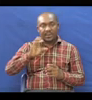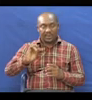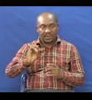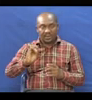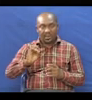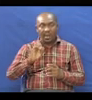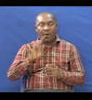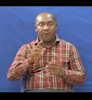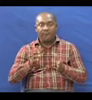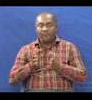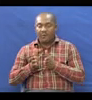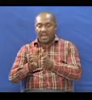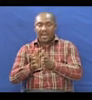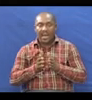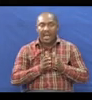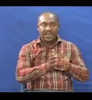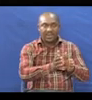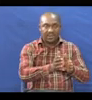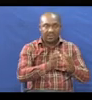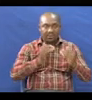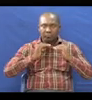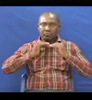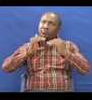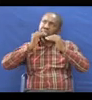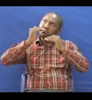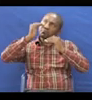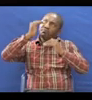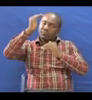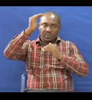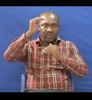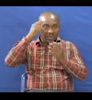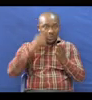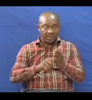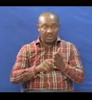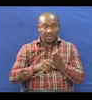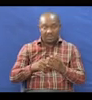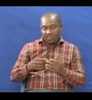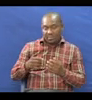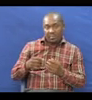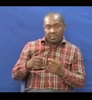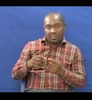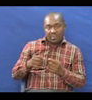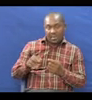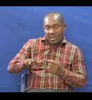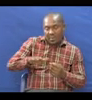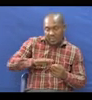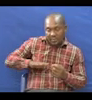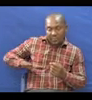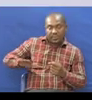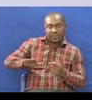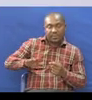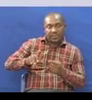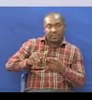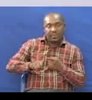classes in the society. There were the landlords and the tenant. So there were classes in the